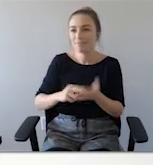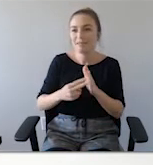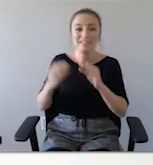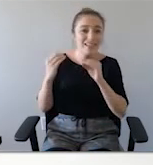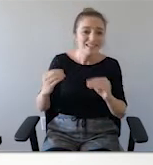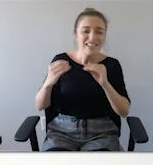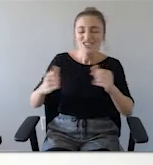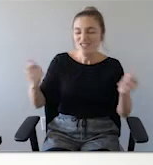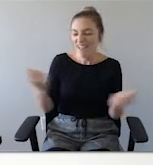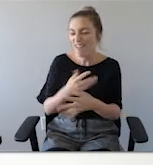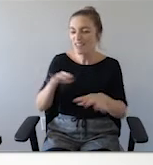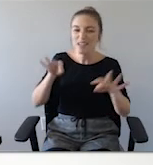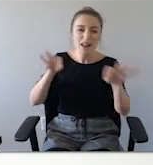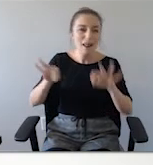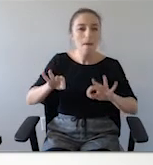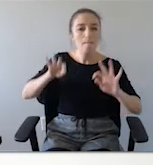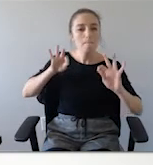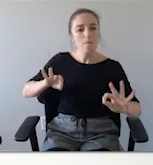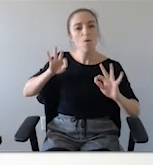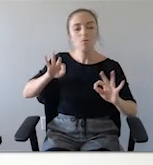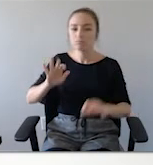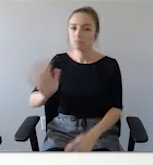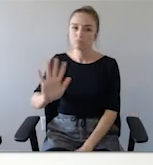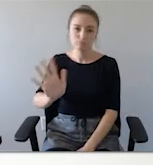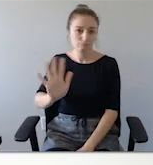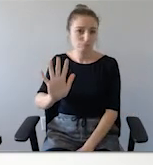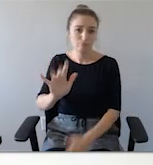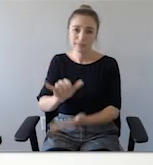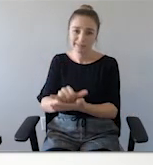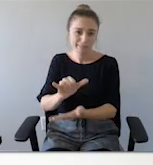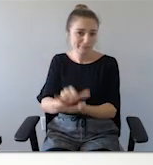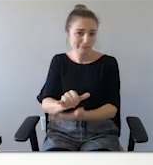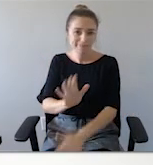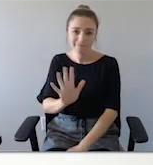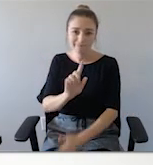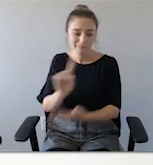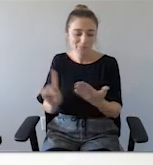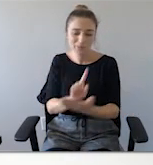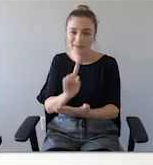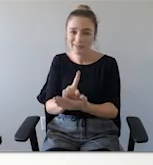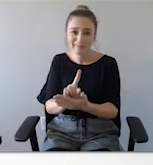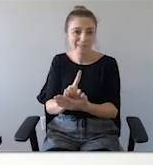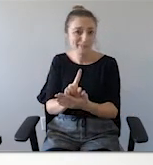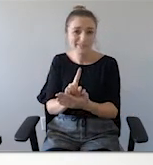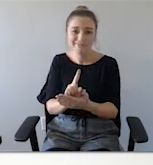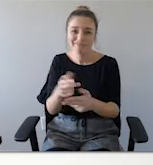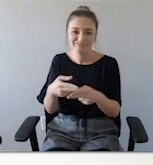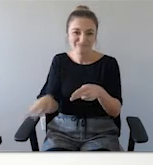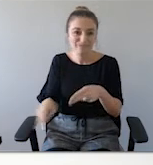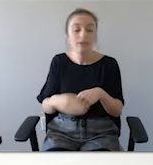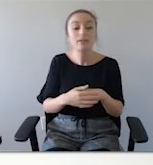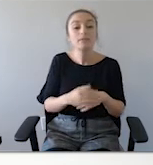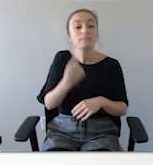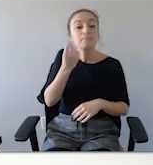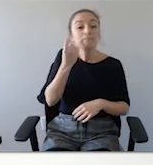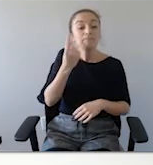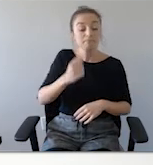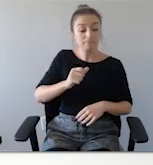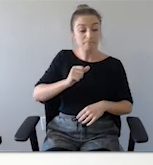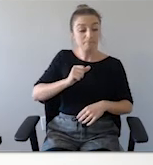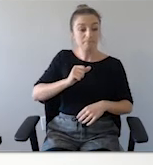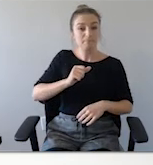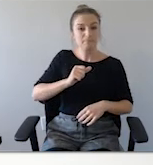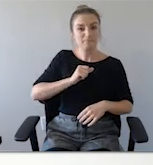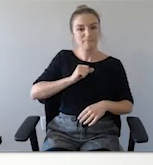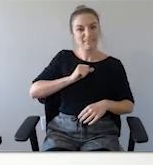that you need to know about an IEP. I have been, just a little background on me, I have a 26-year-old who has